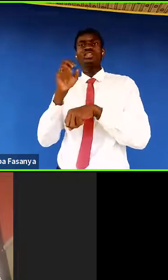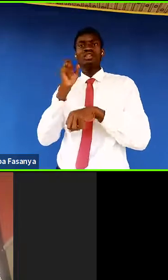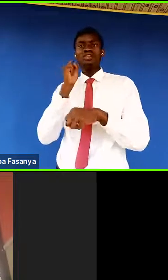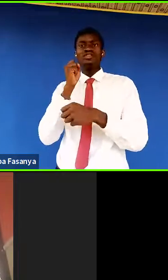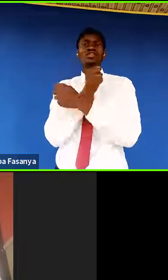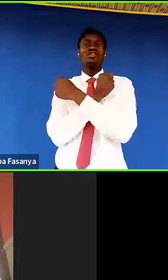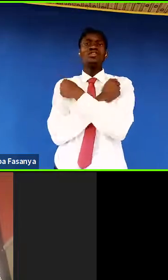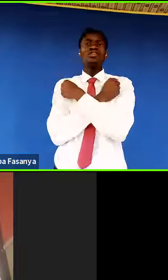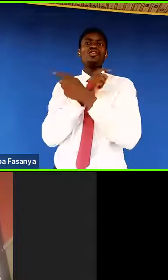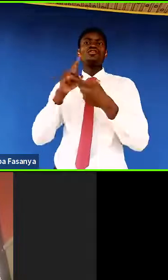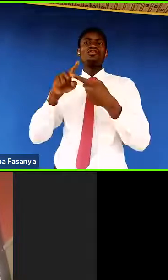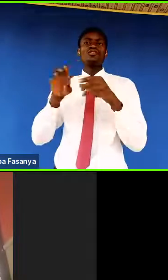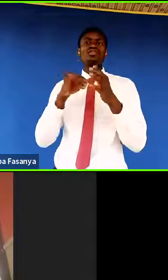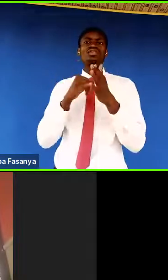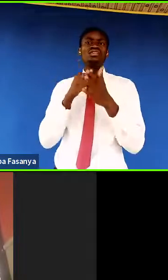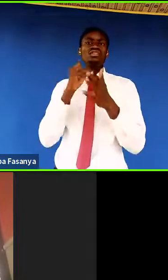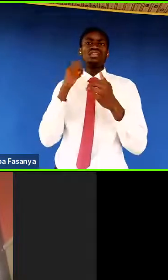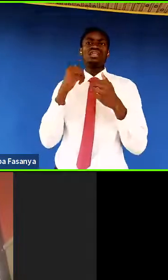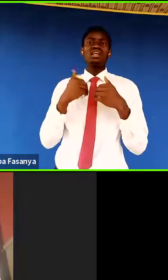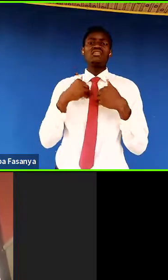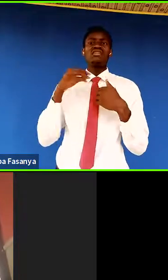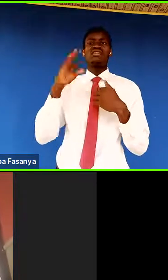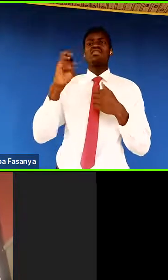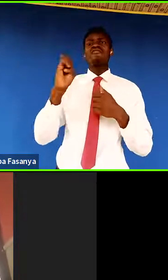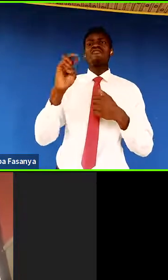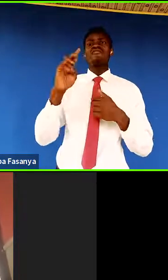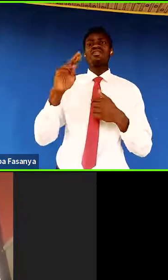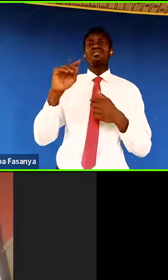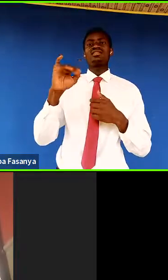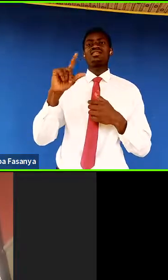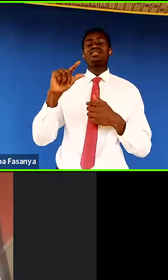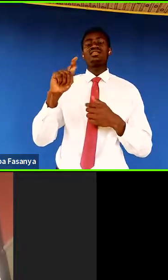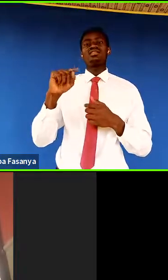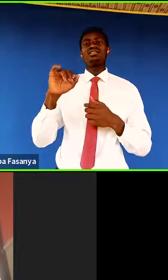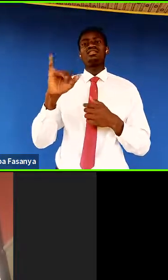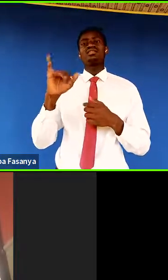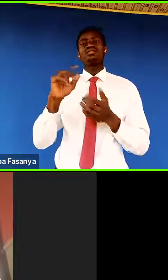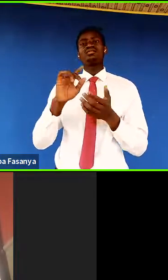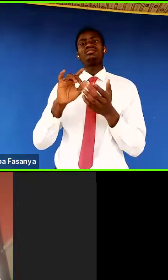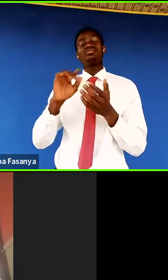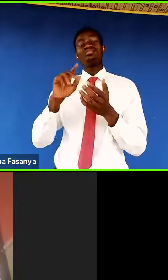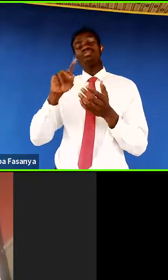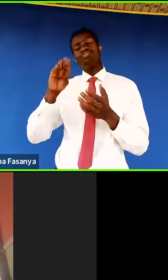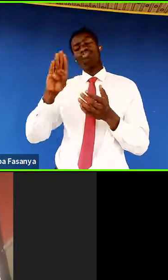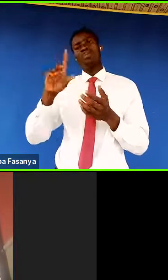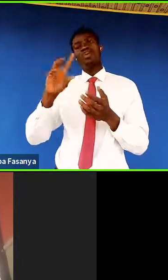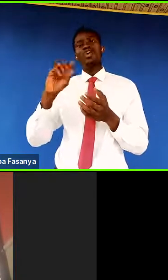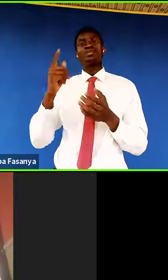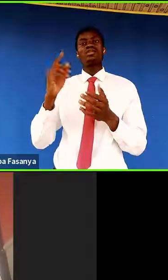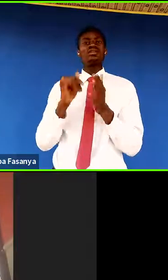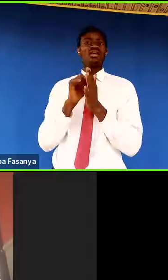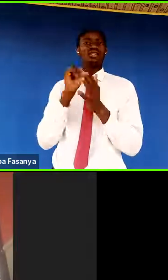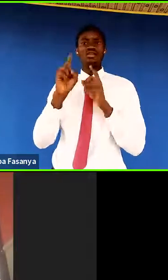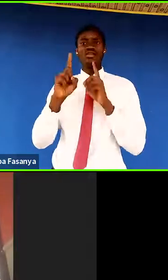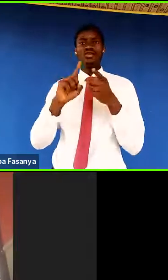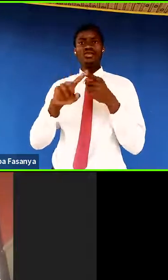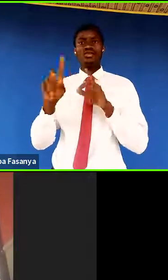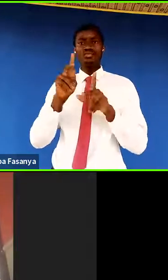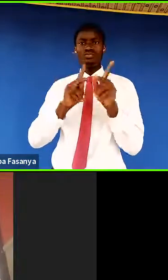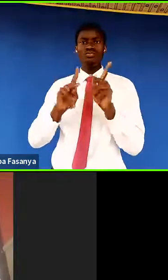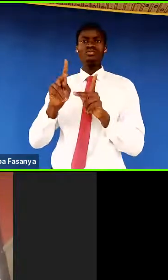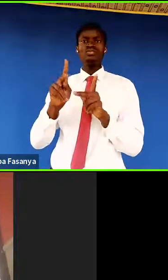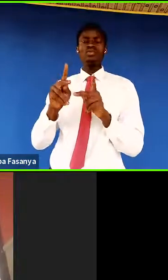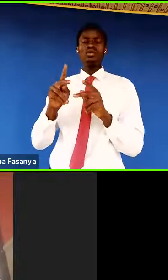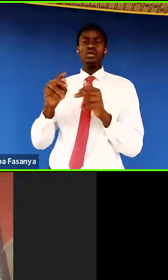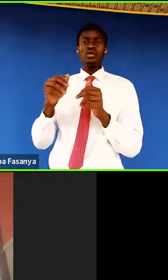fertility blog that she talks to people all the time to educate them. So you can also follow her. When you follow her, you can get